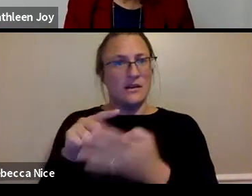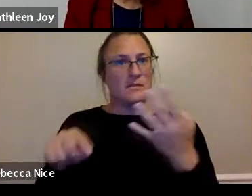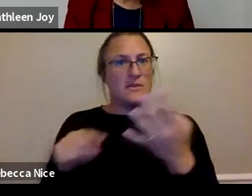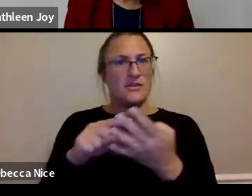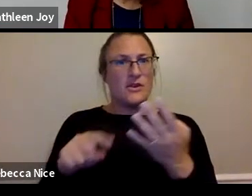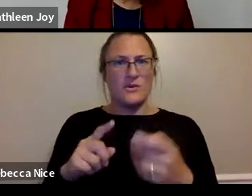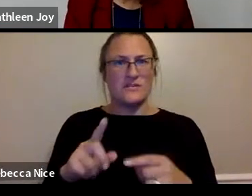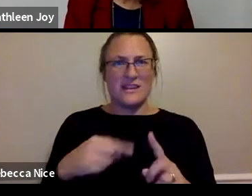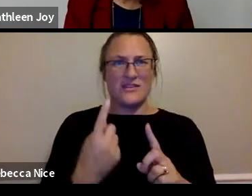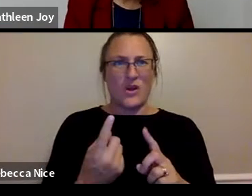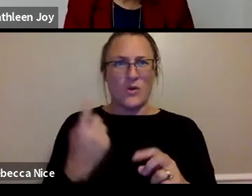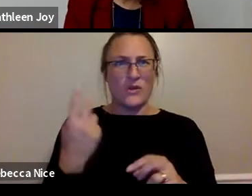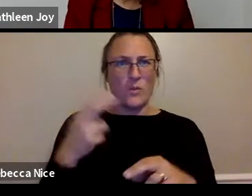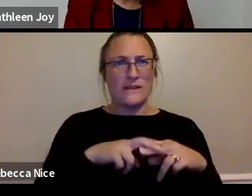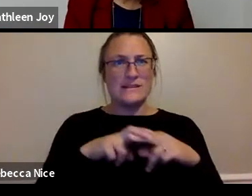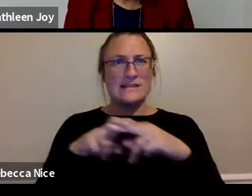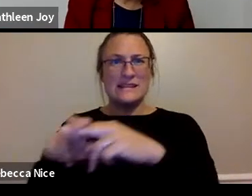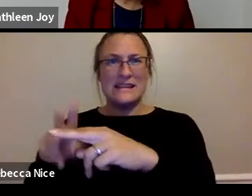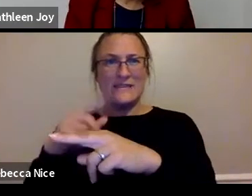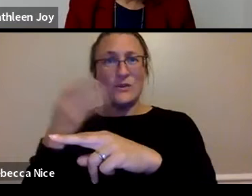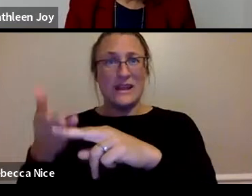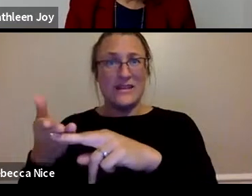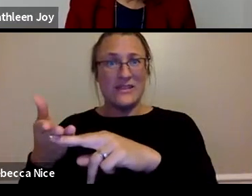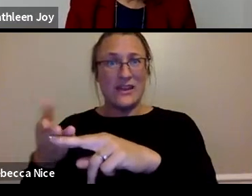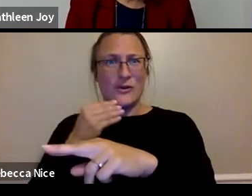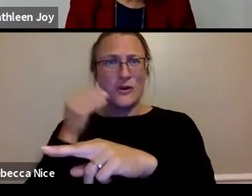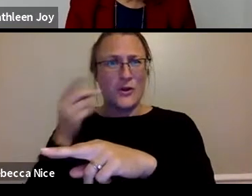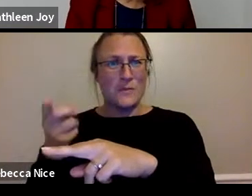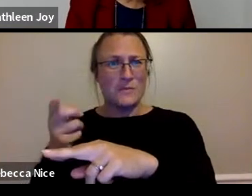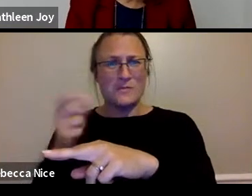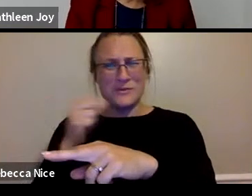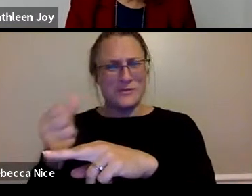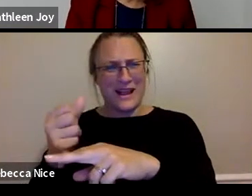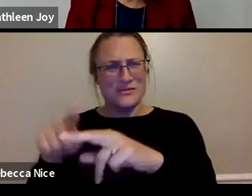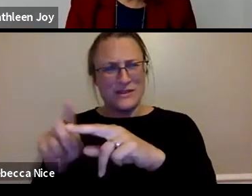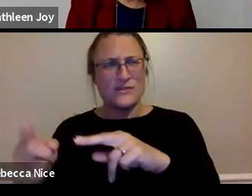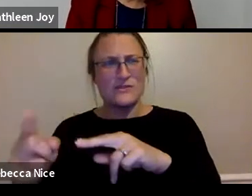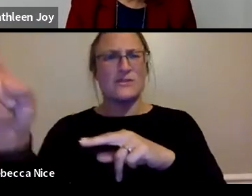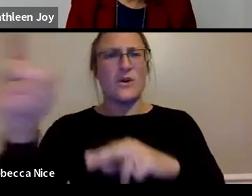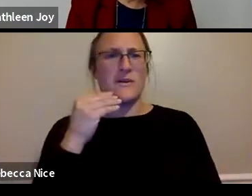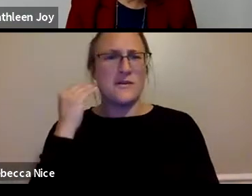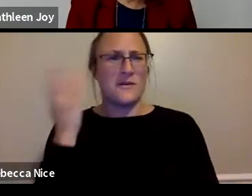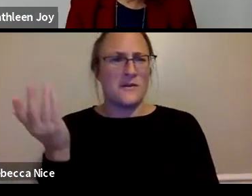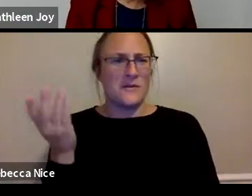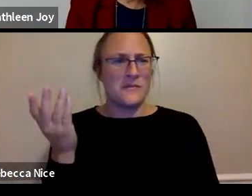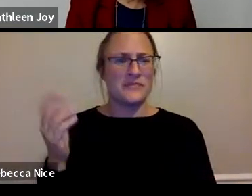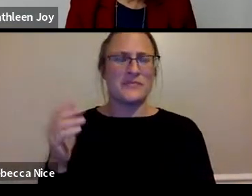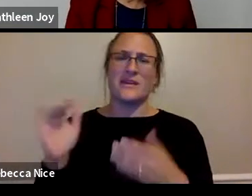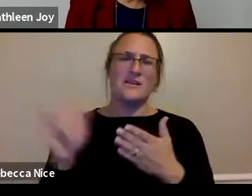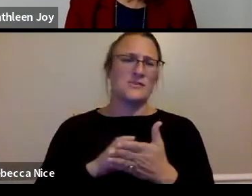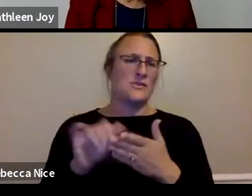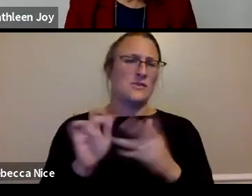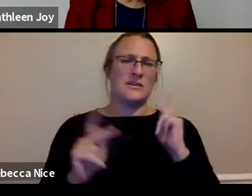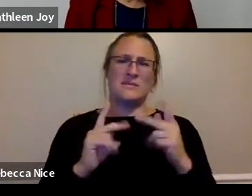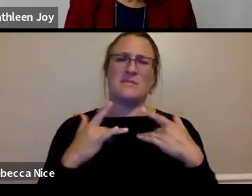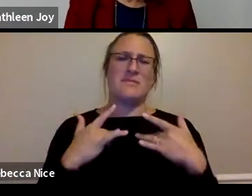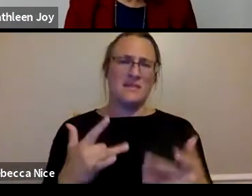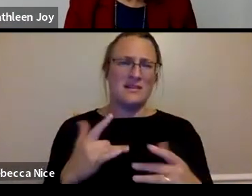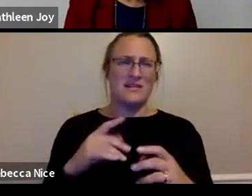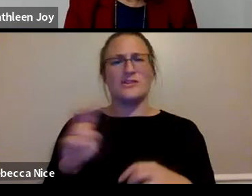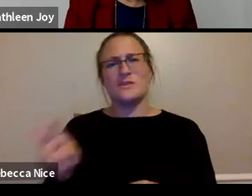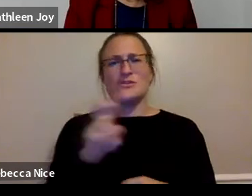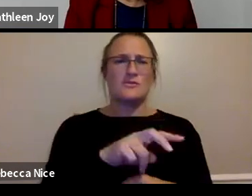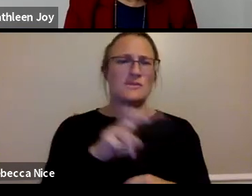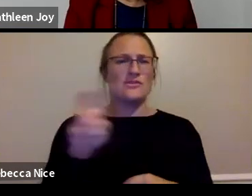one-seat ride if you live atop one of those stations. New Yorkers are largely comfortable with switching train lines to get to their